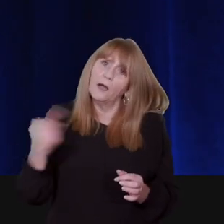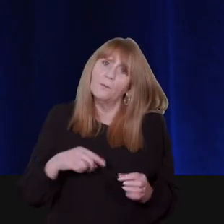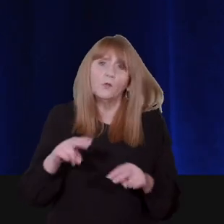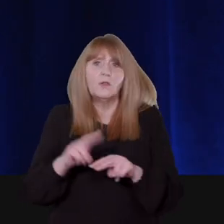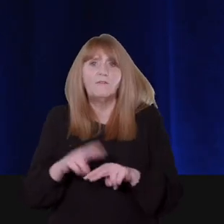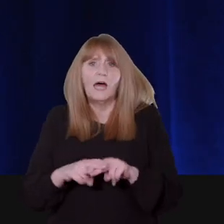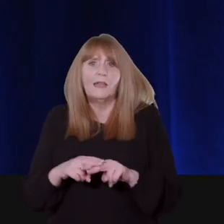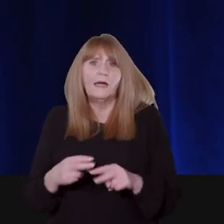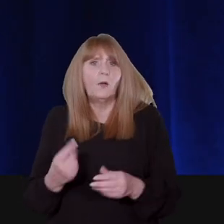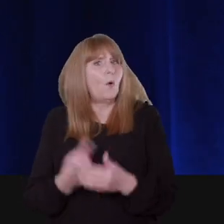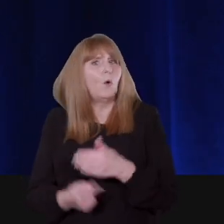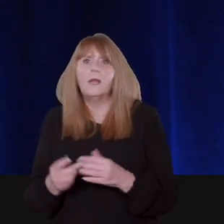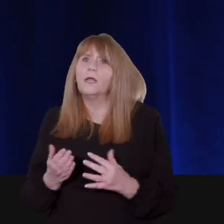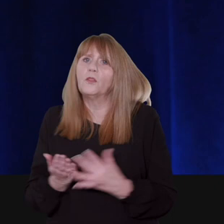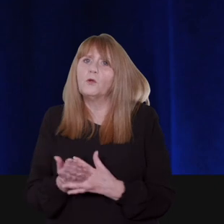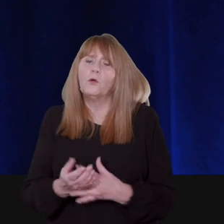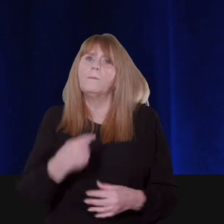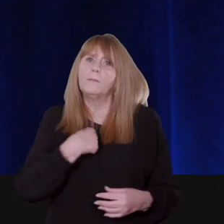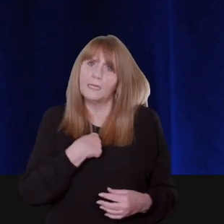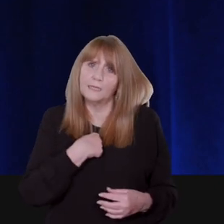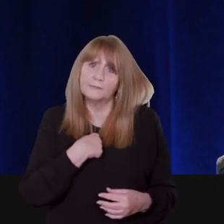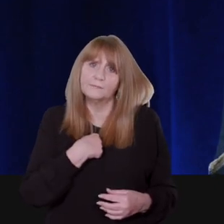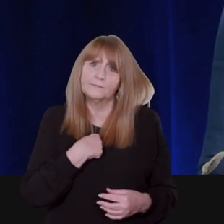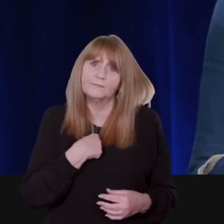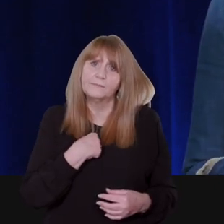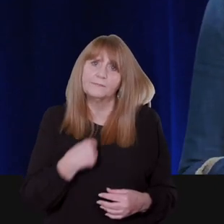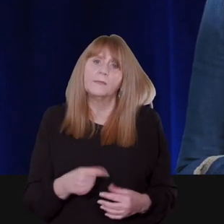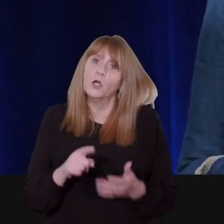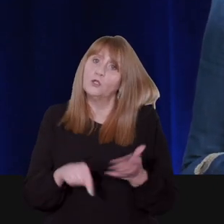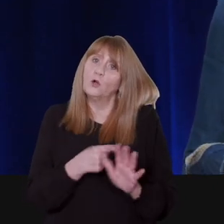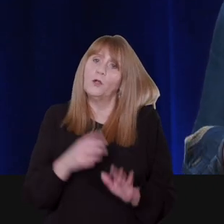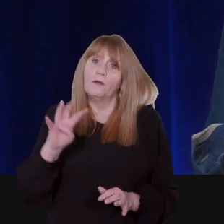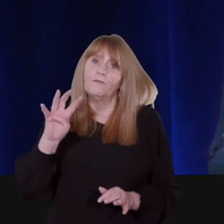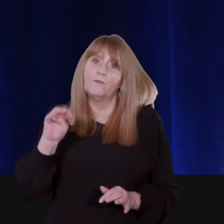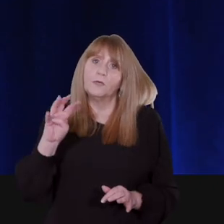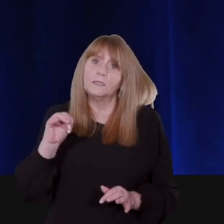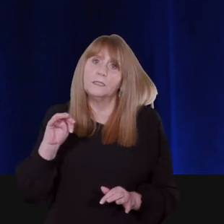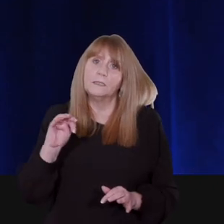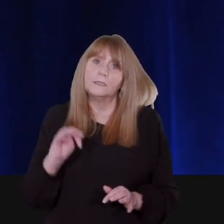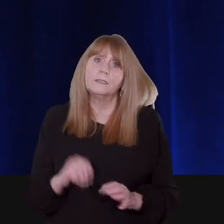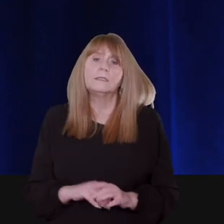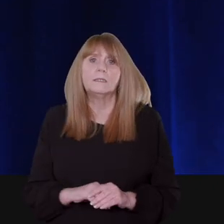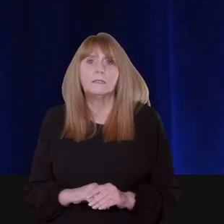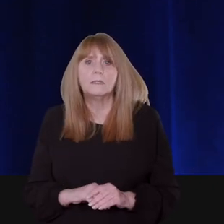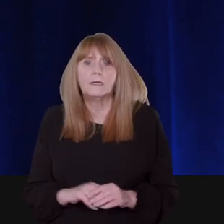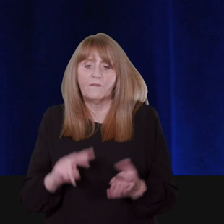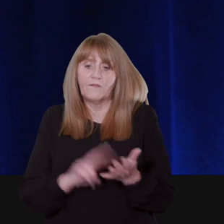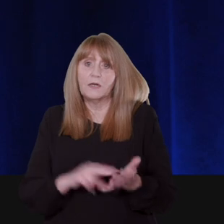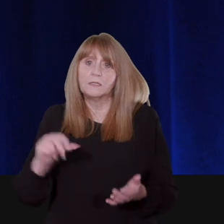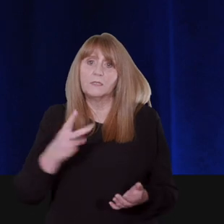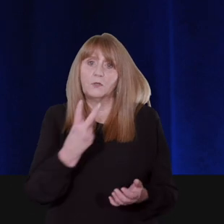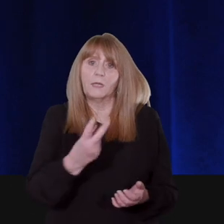sin. But he said, I'll send you a helper. Let's look in John 14, and I think we're jumping across to verse